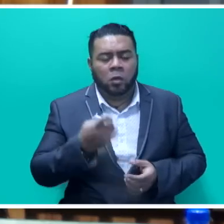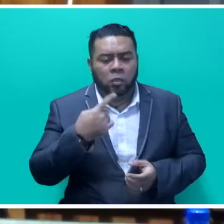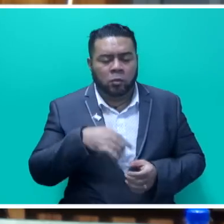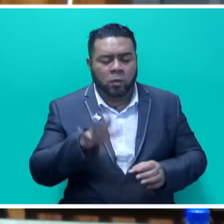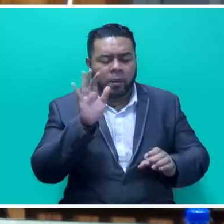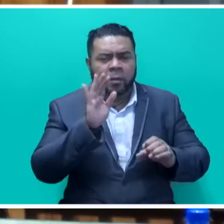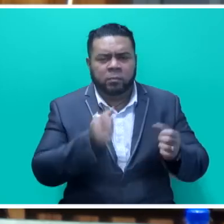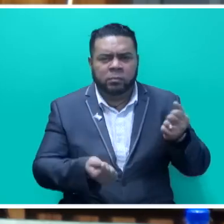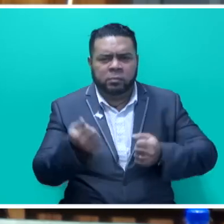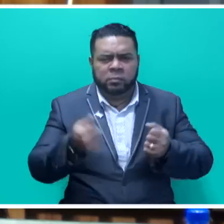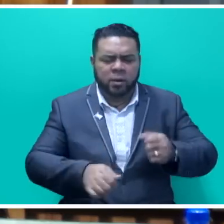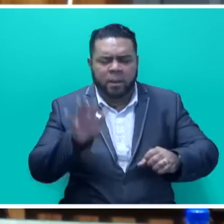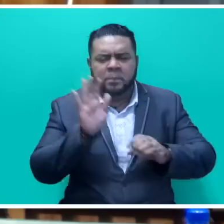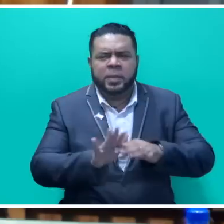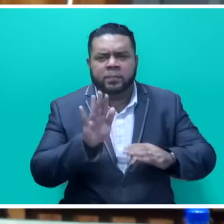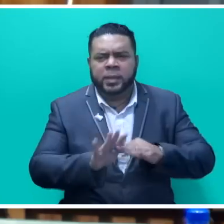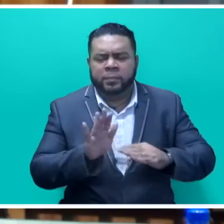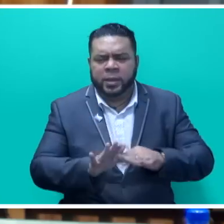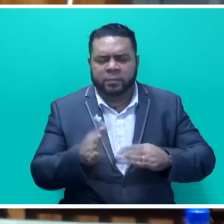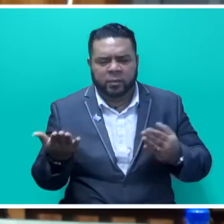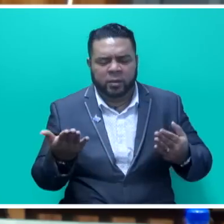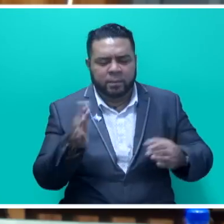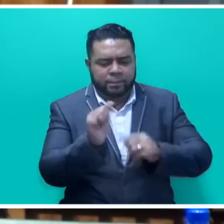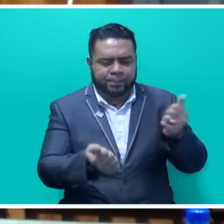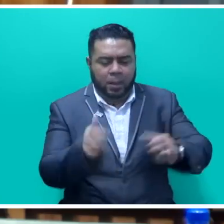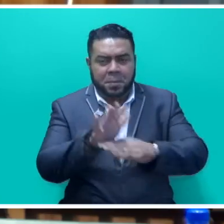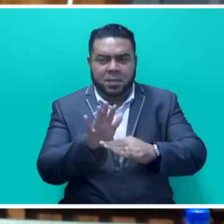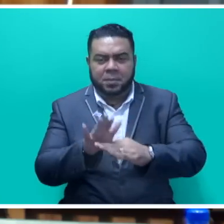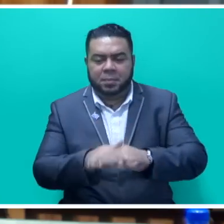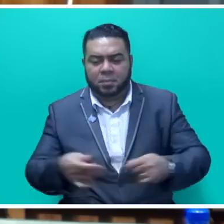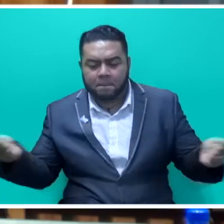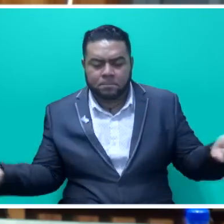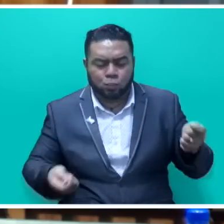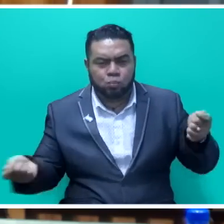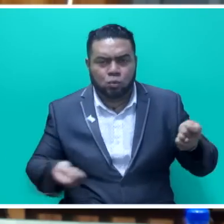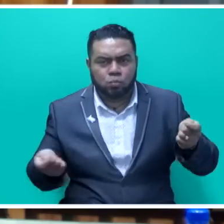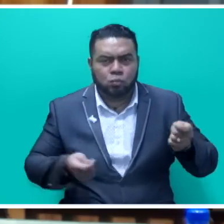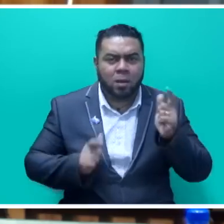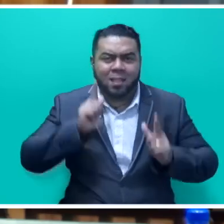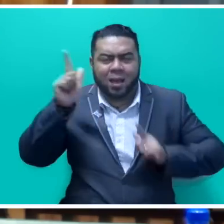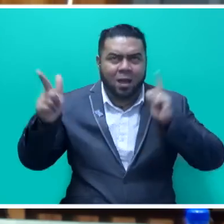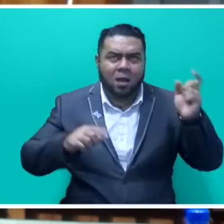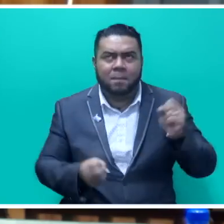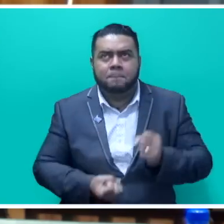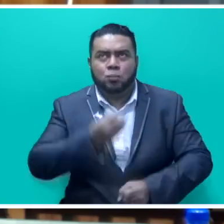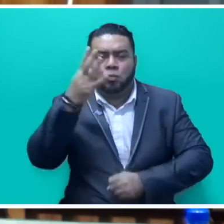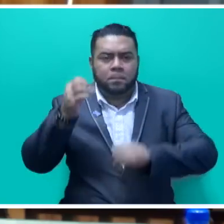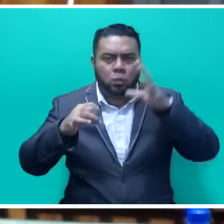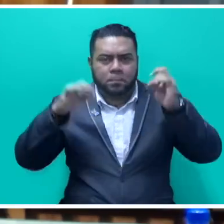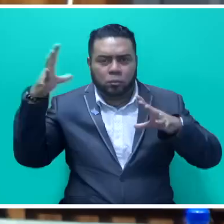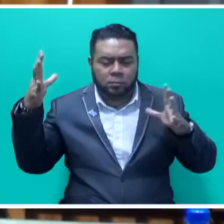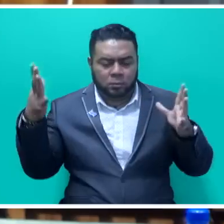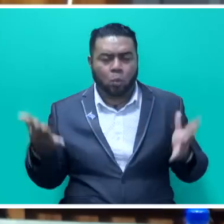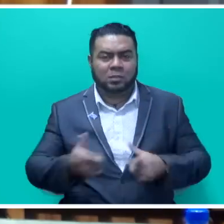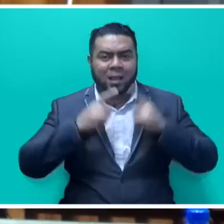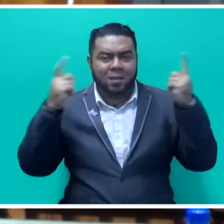horns, beating of tins as makeshift drums, and explosion of firecrackers,